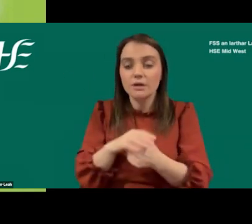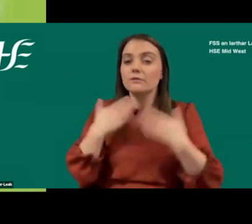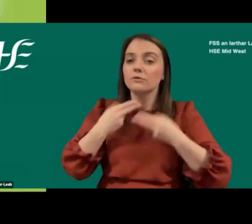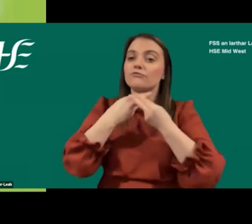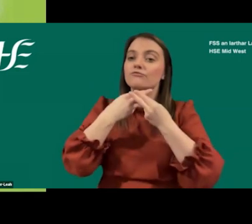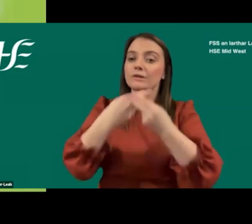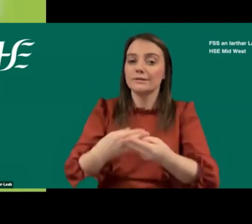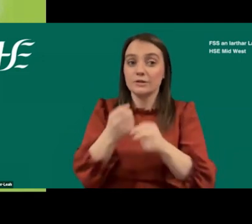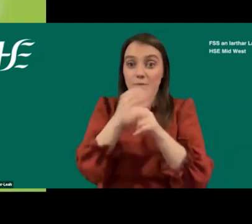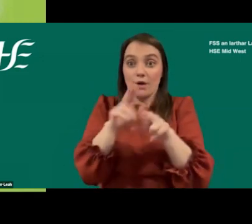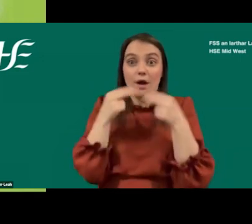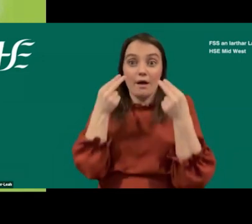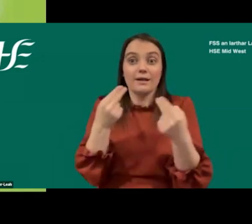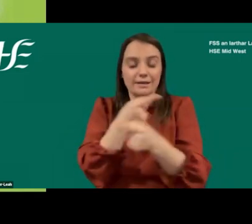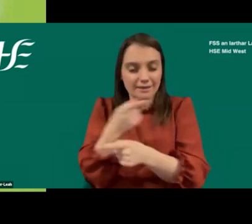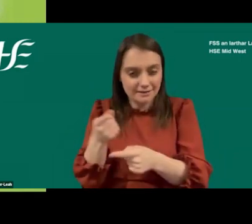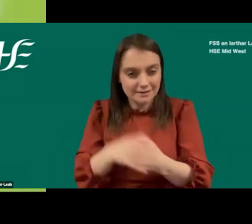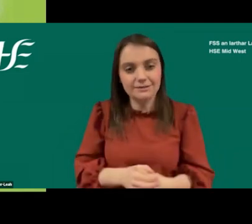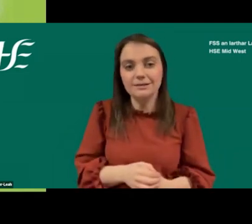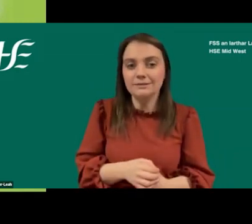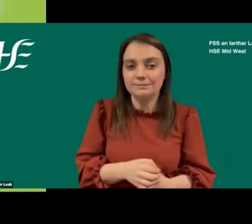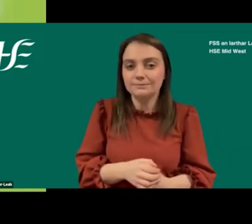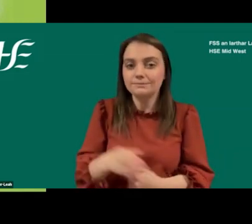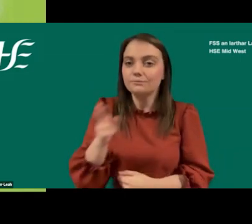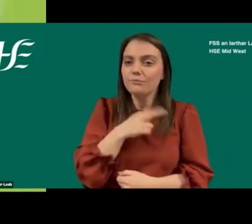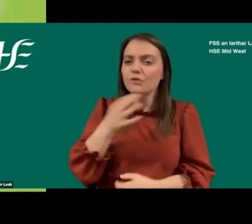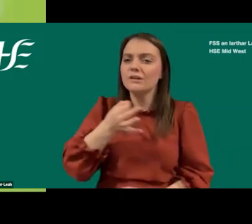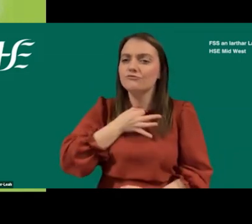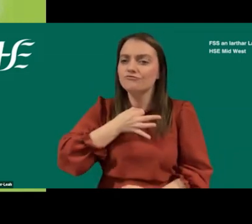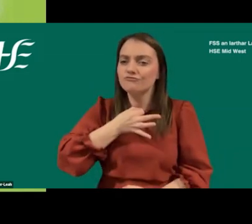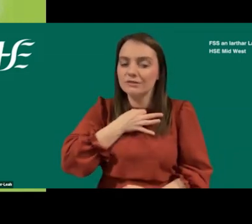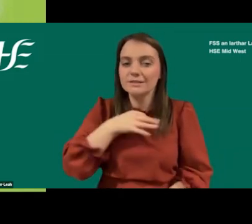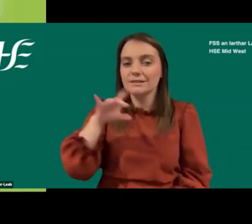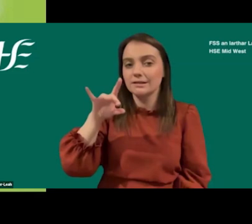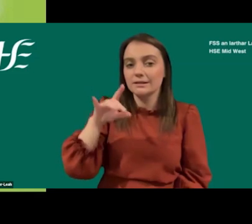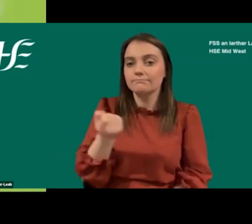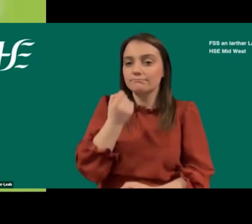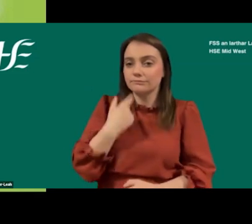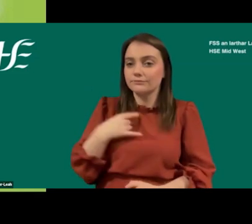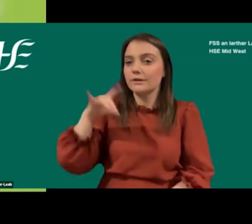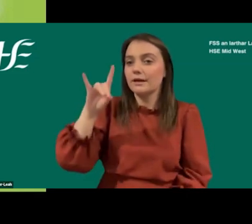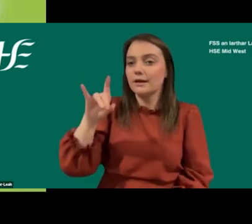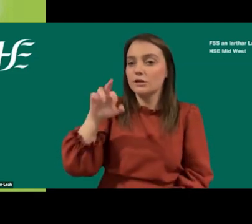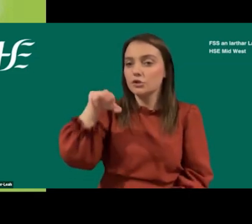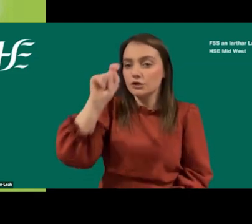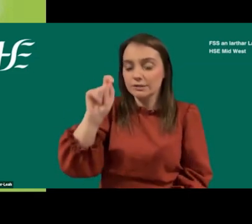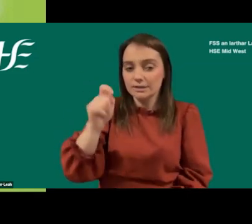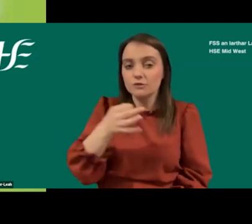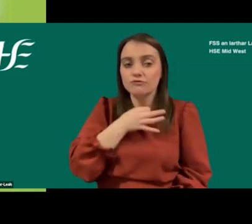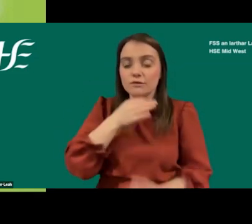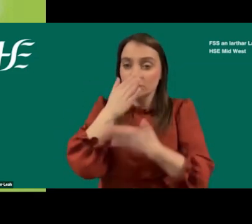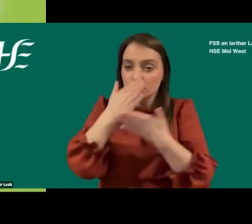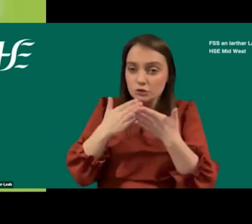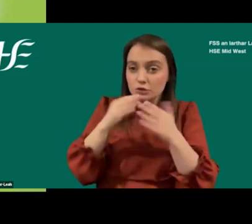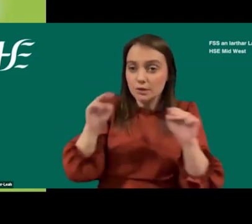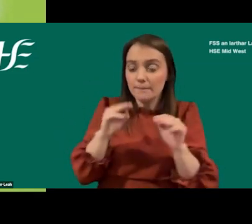is certainly good for all of us all of the time. So really the risks of taking HRT, as mentioned